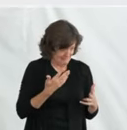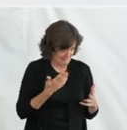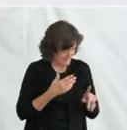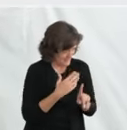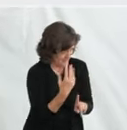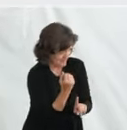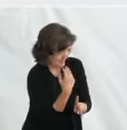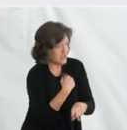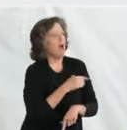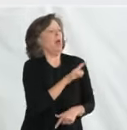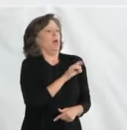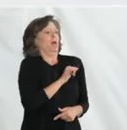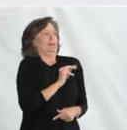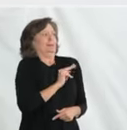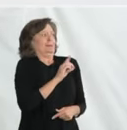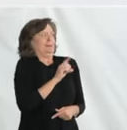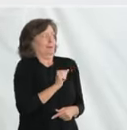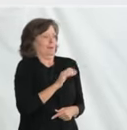Woo.